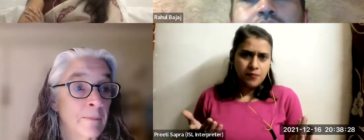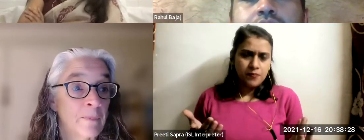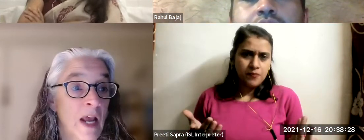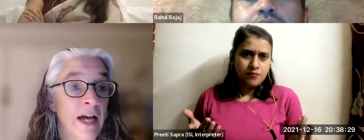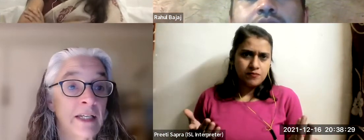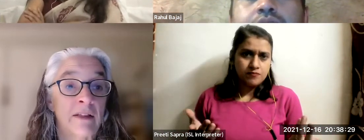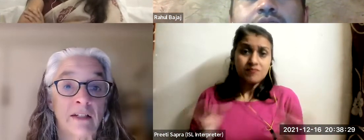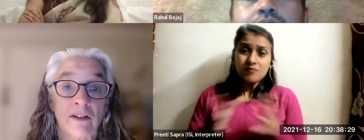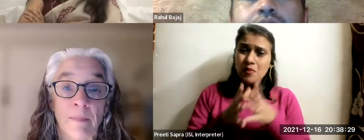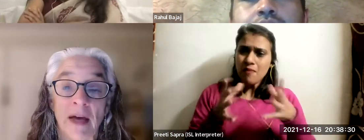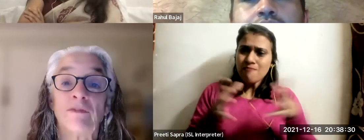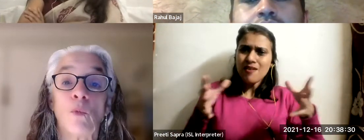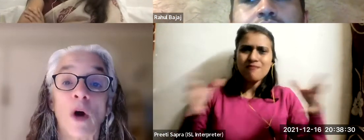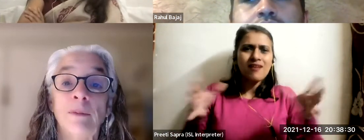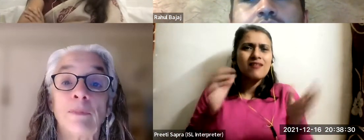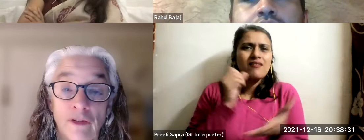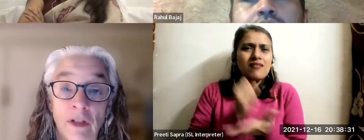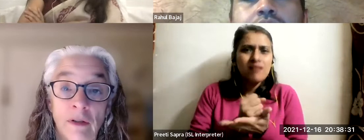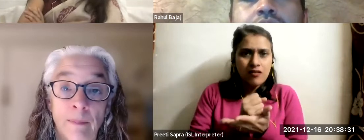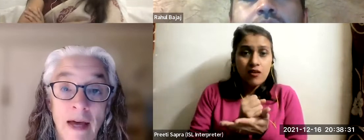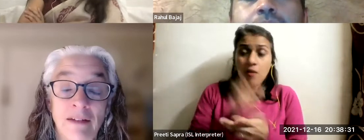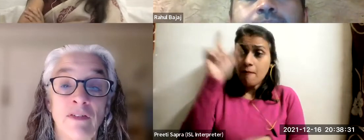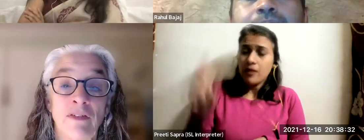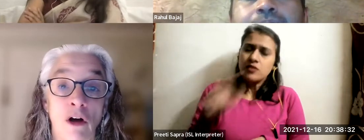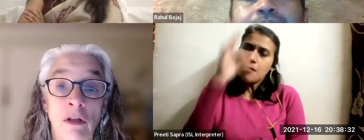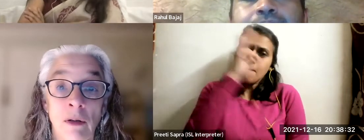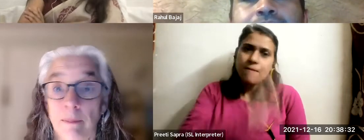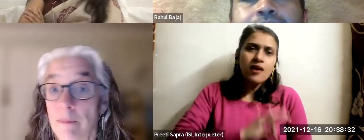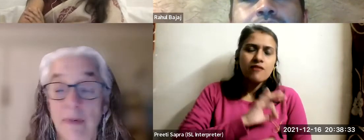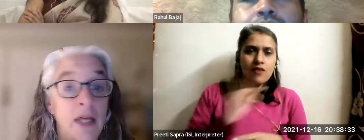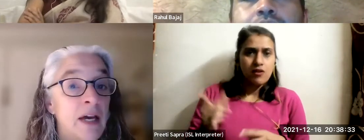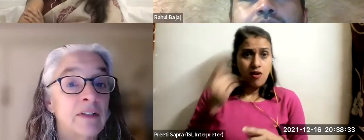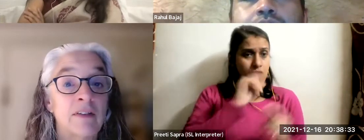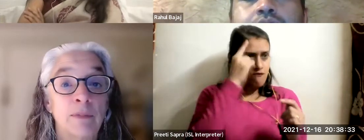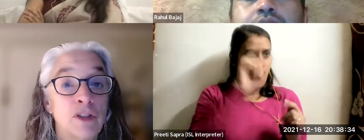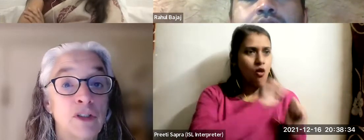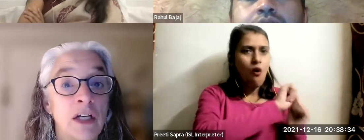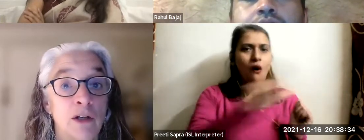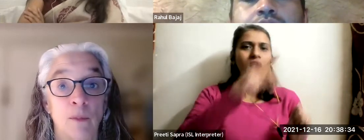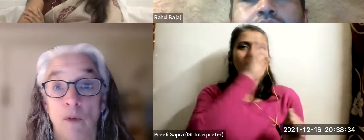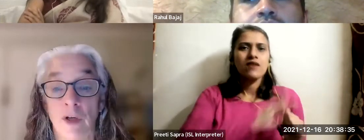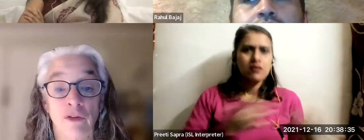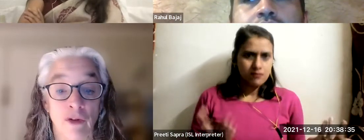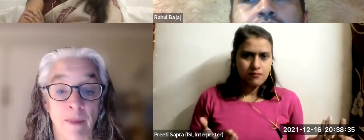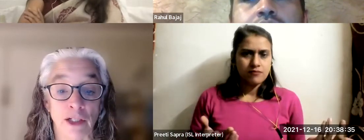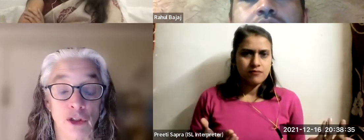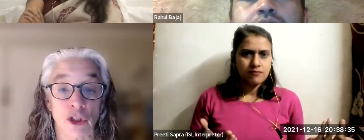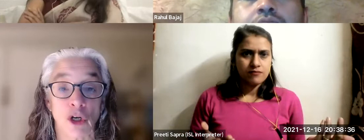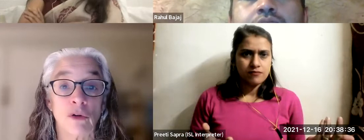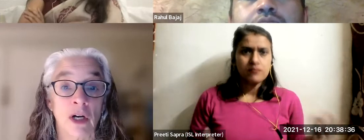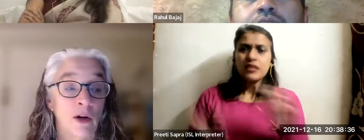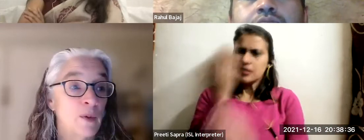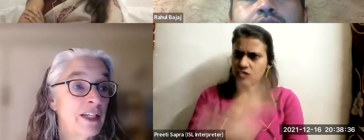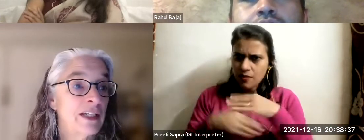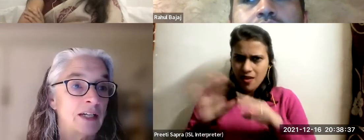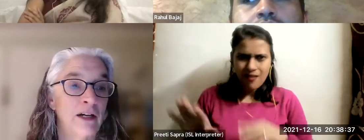the idea that to benefit one person benefits all? Maybe they have a disabled child at home. We used to make a